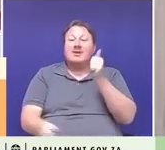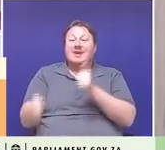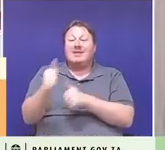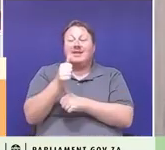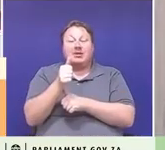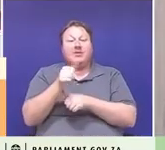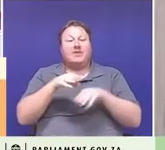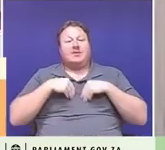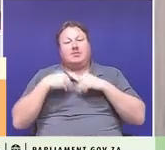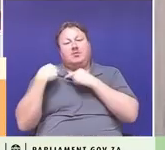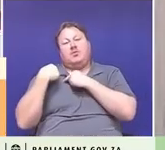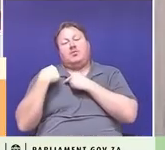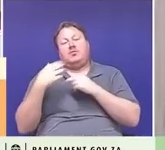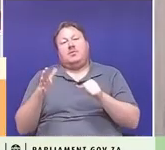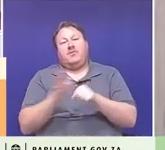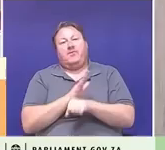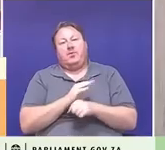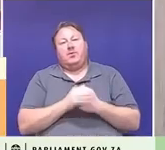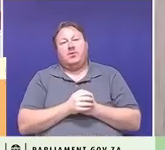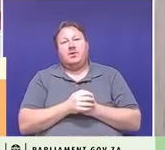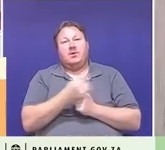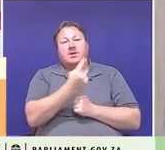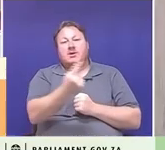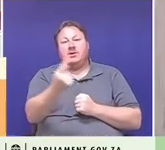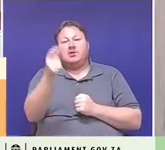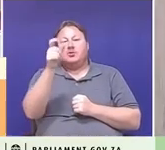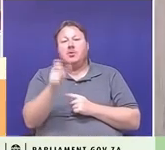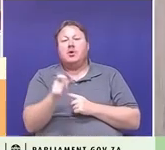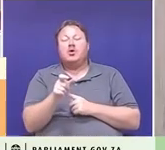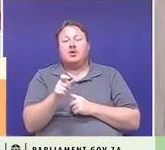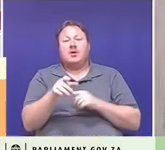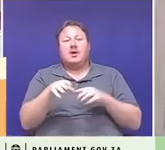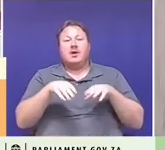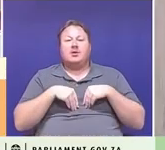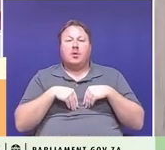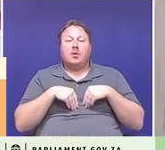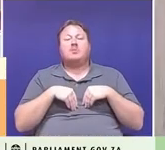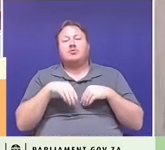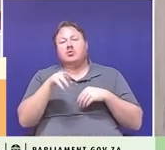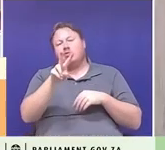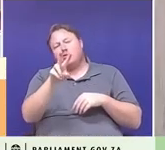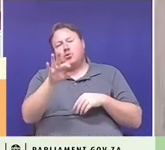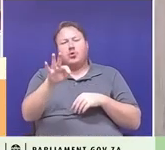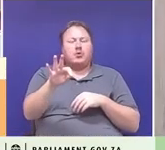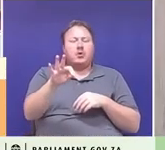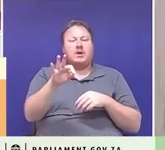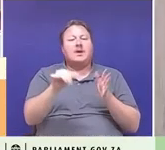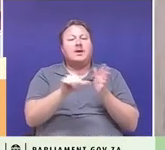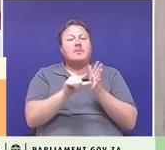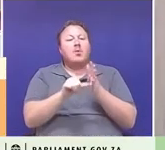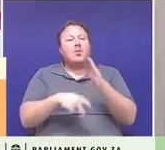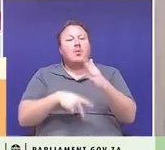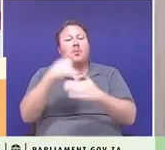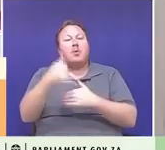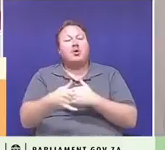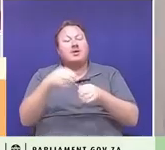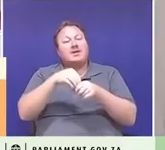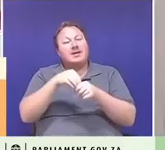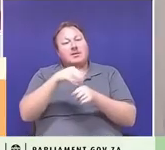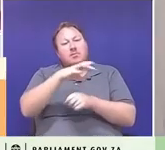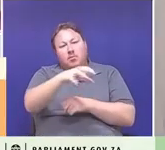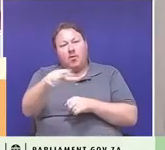to account. Each delegate should adopt at least 2 or 3 critical projects within their